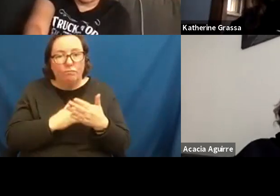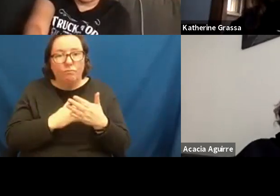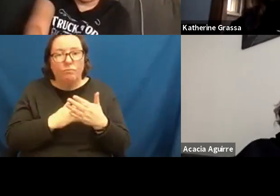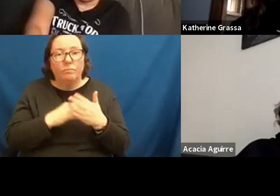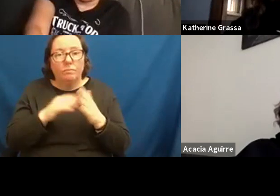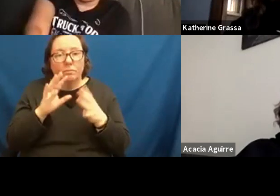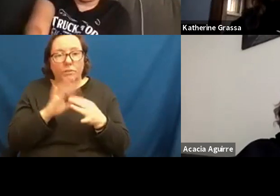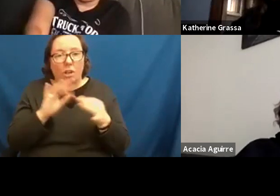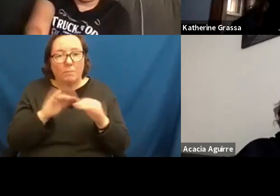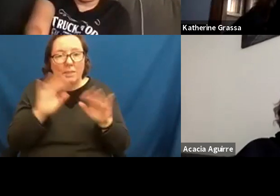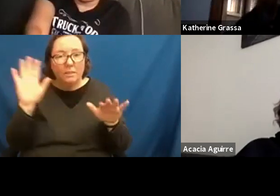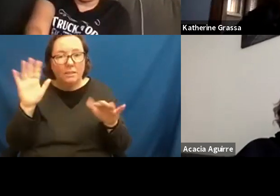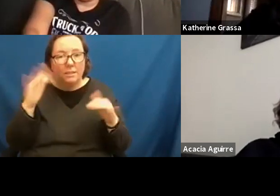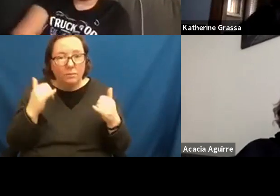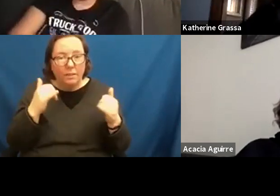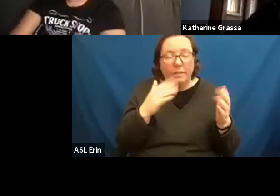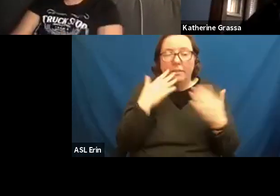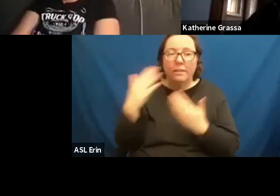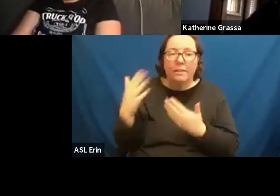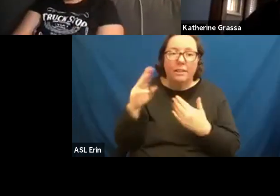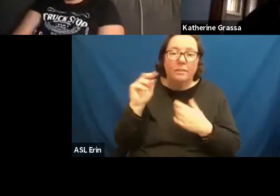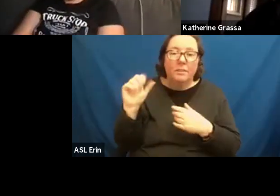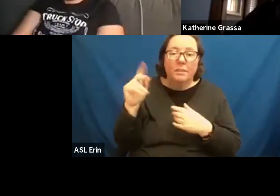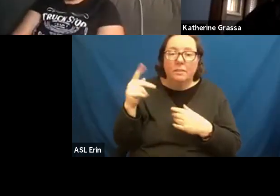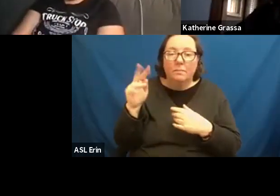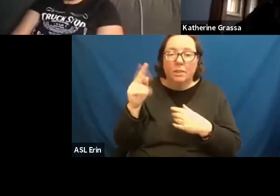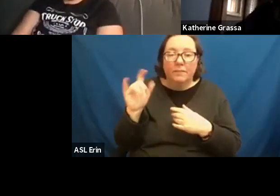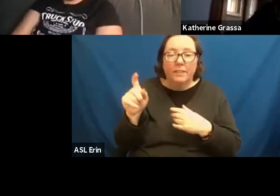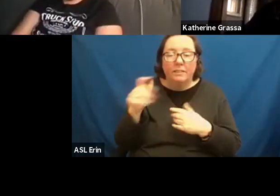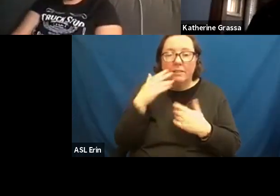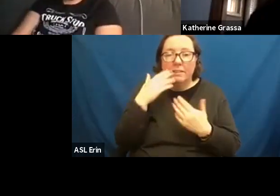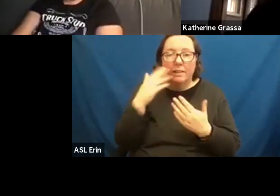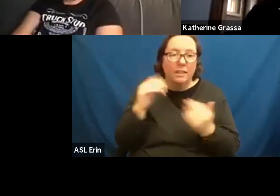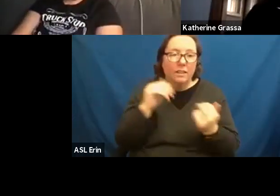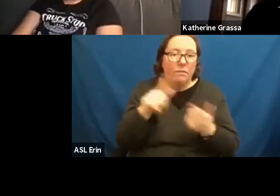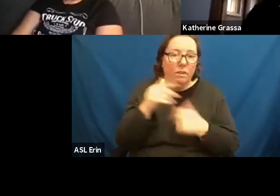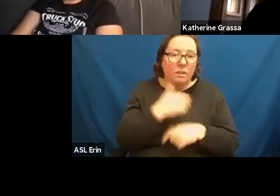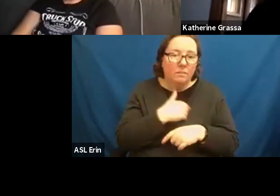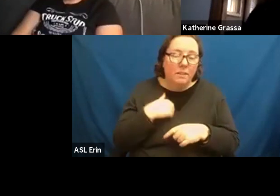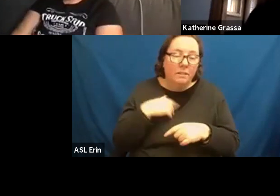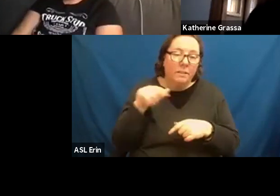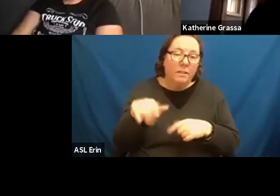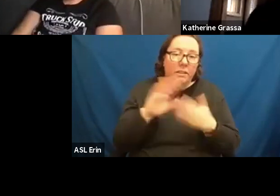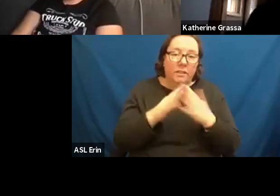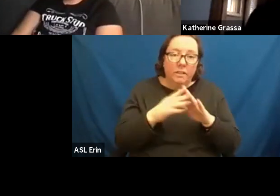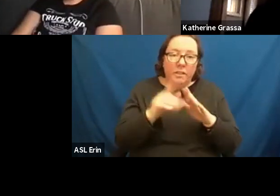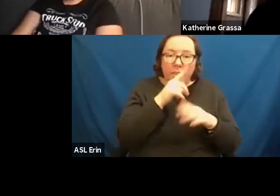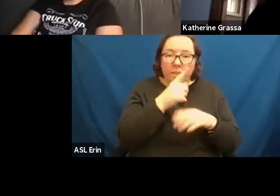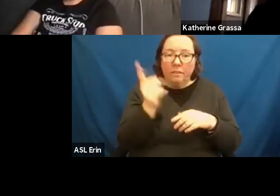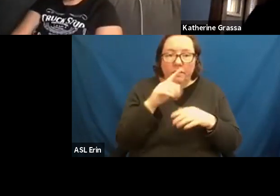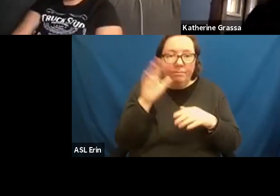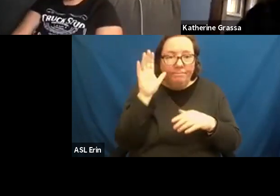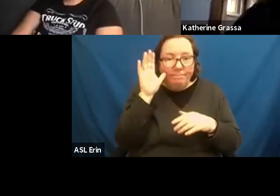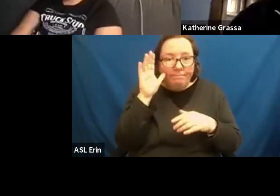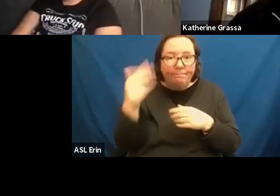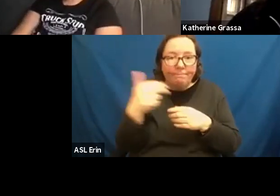comment. Thank you, Ms. Parvex. Thank you to all members of our community who have